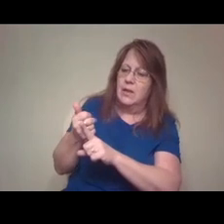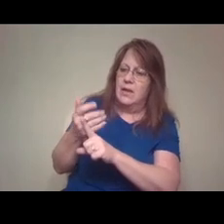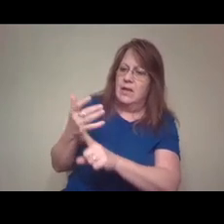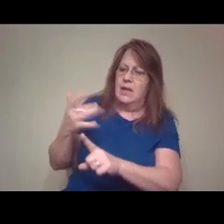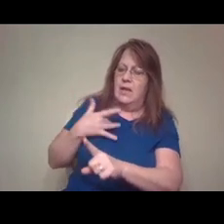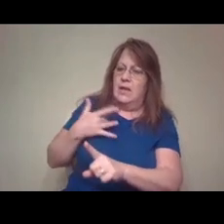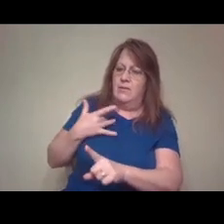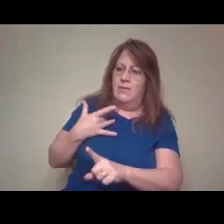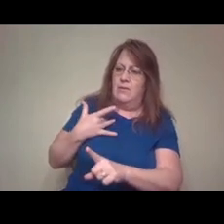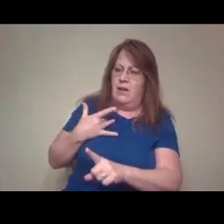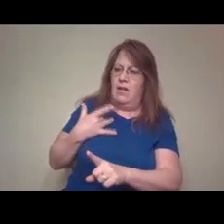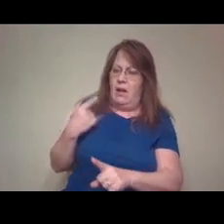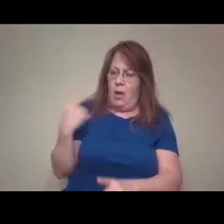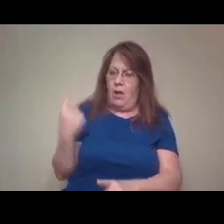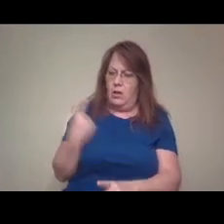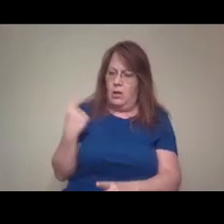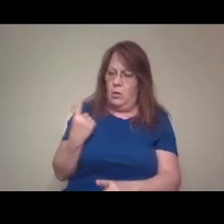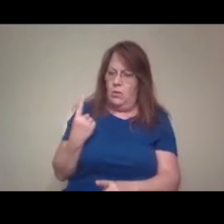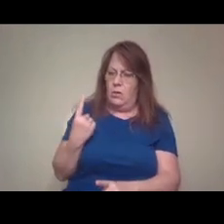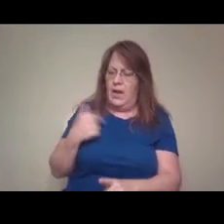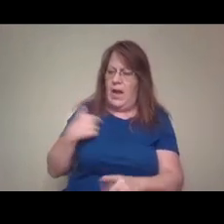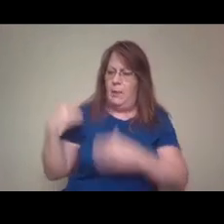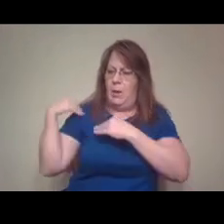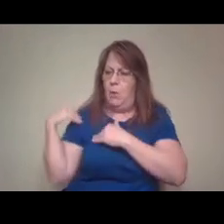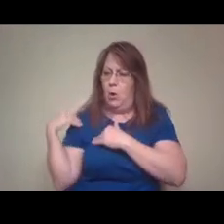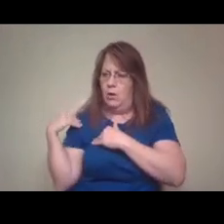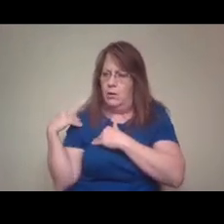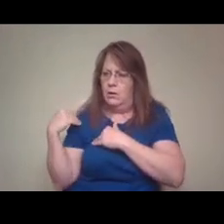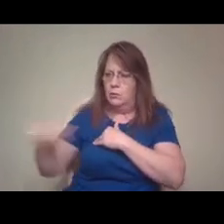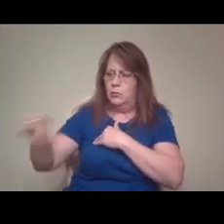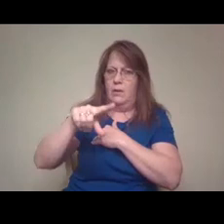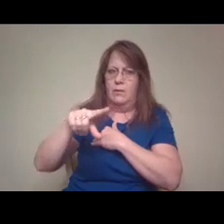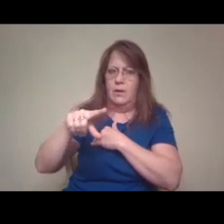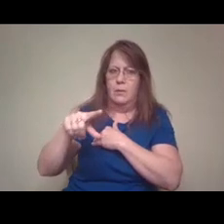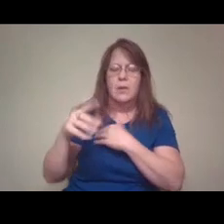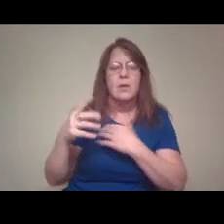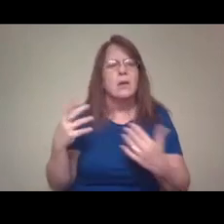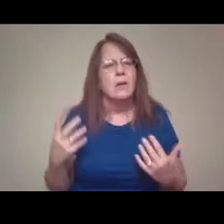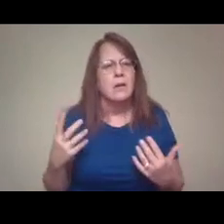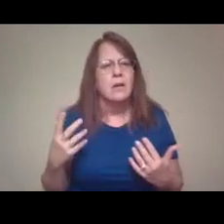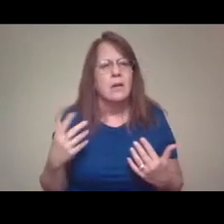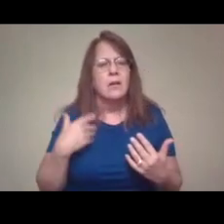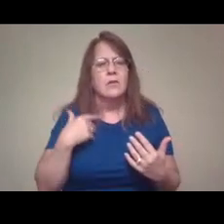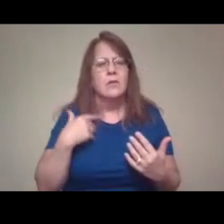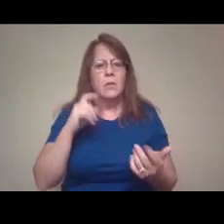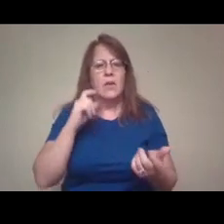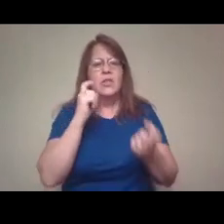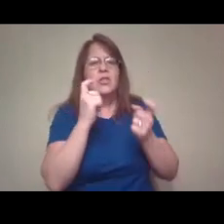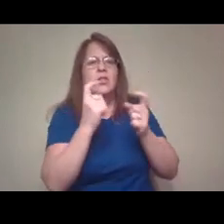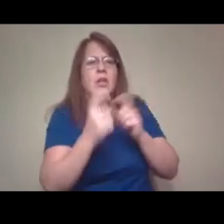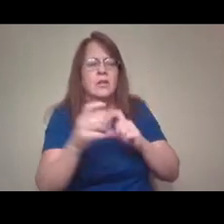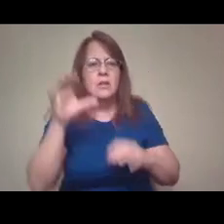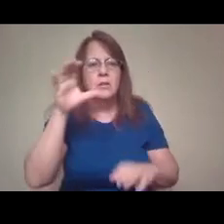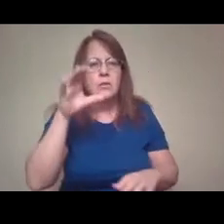that people don't understand them, and that they are a burden. So when we reframe this behavior as connection seeking, it allows us